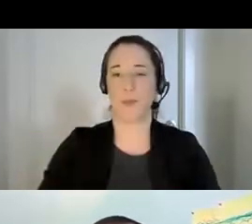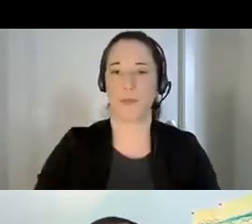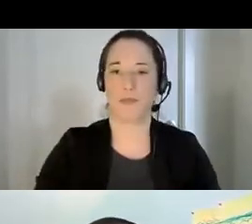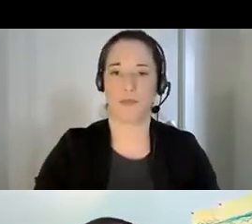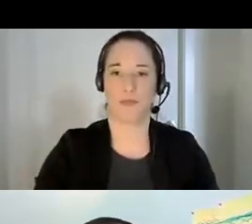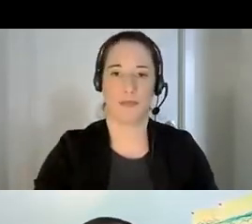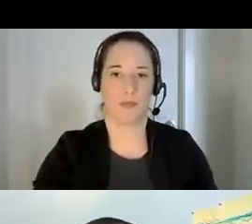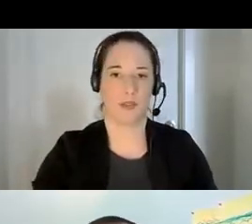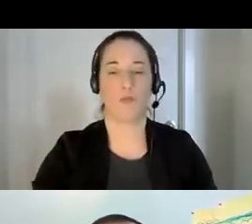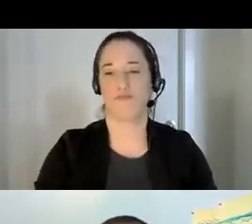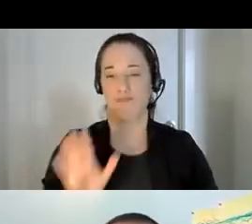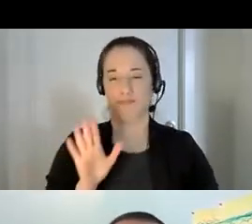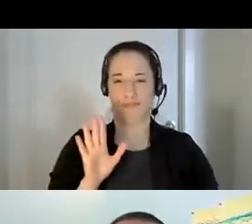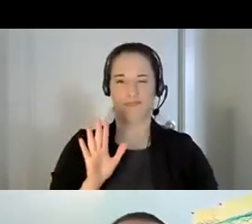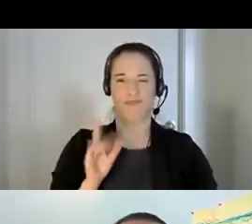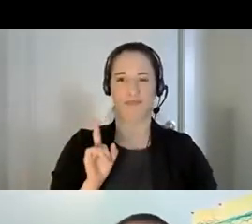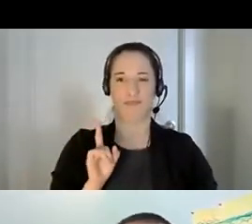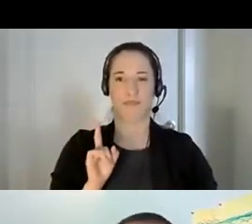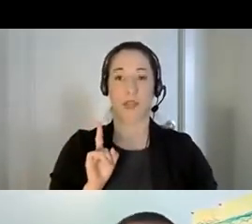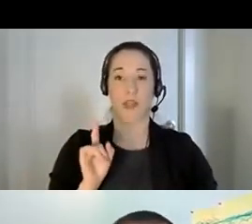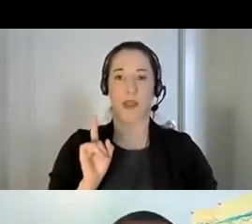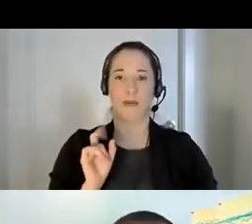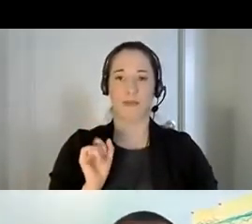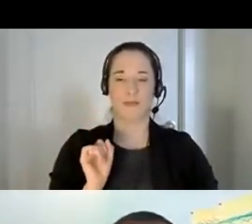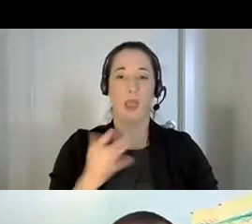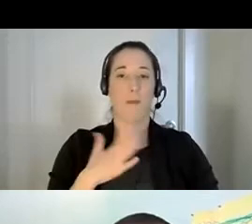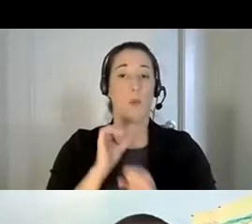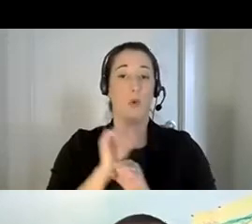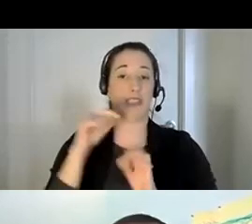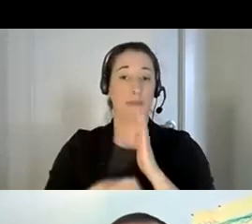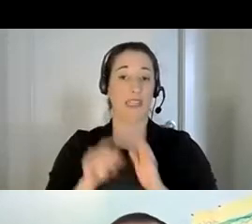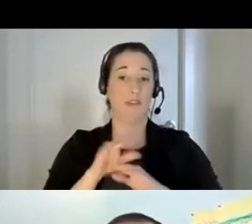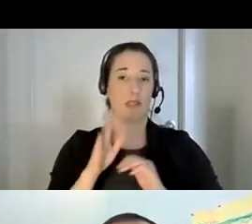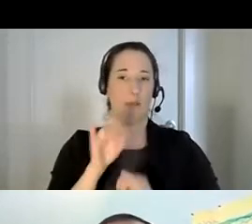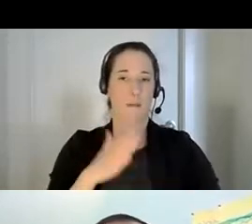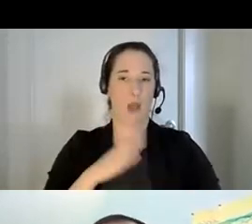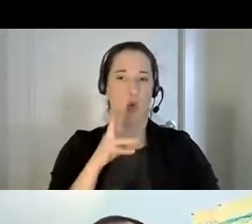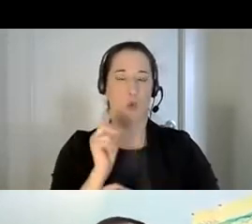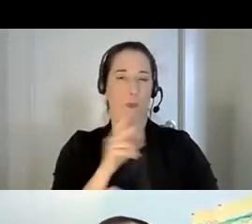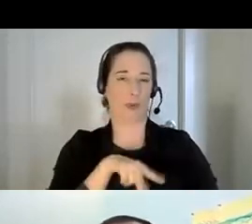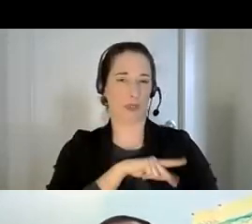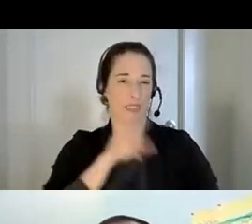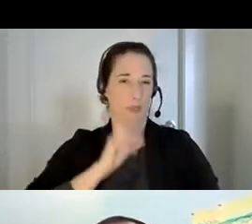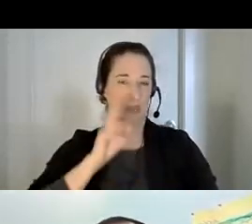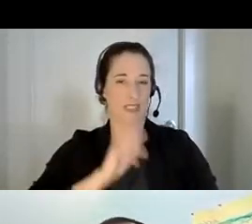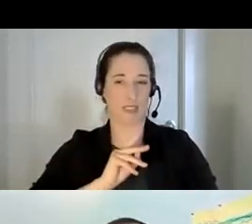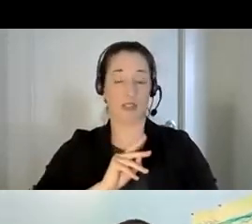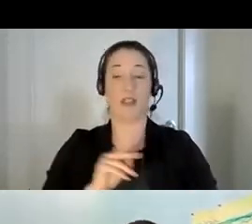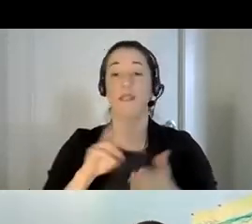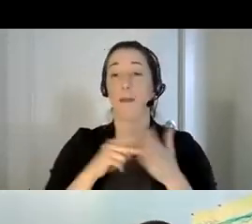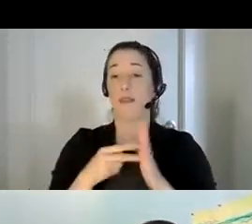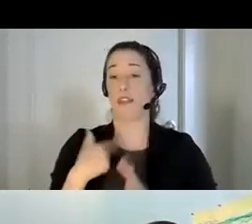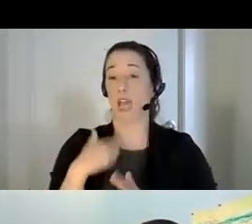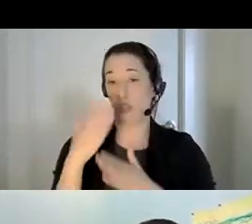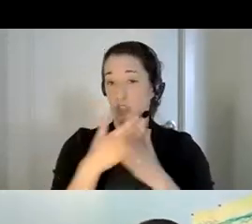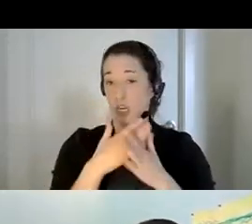my work is deeply influenced by my own personal experiences. Therefore, what I will share with you all here today is